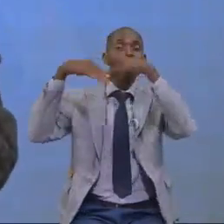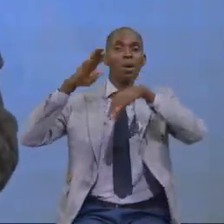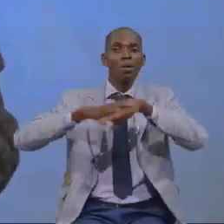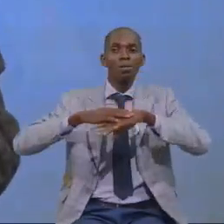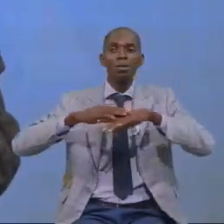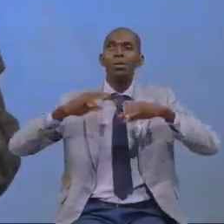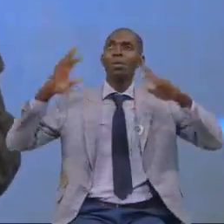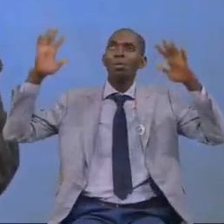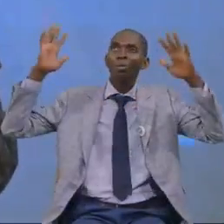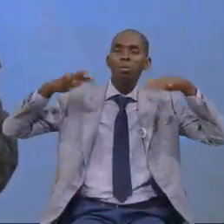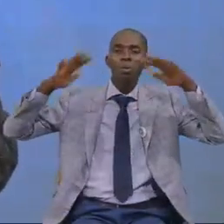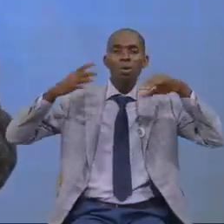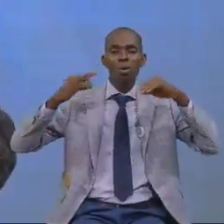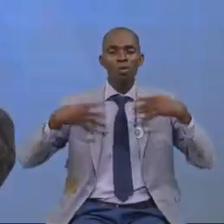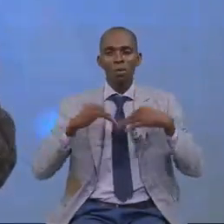of healing,